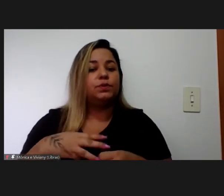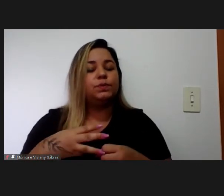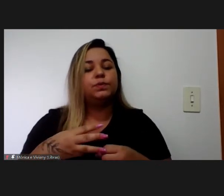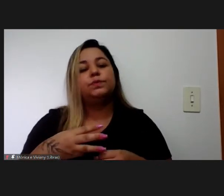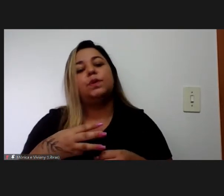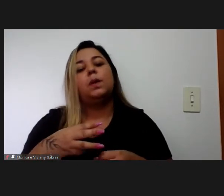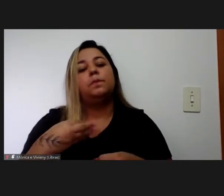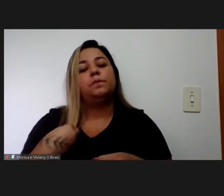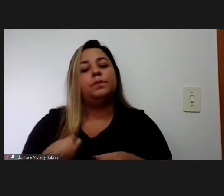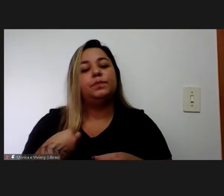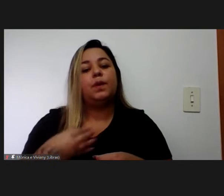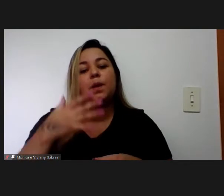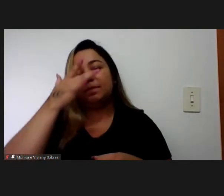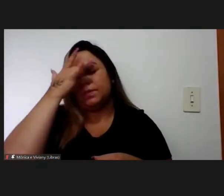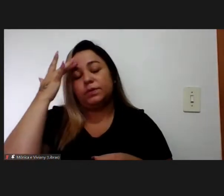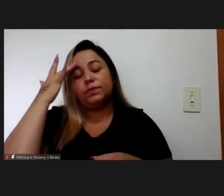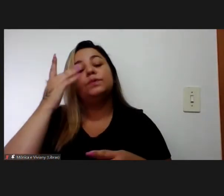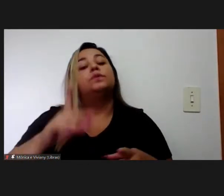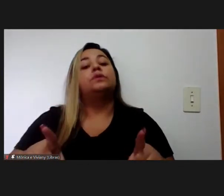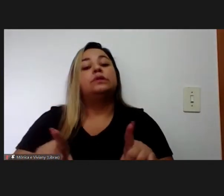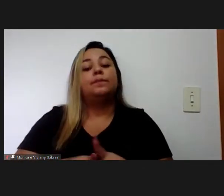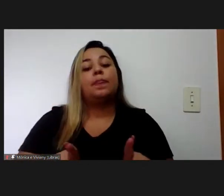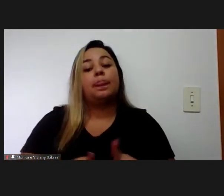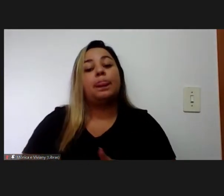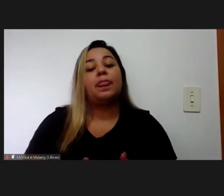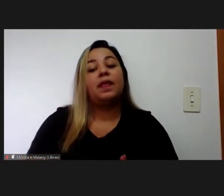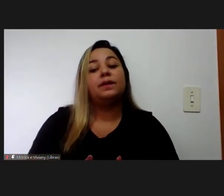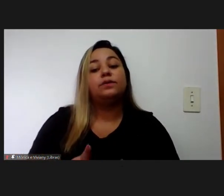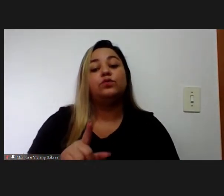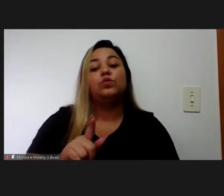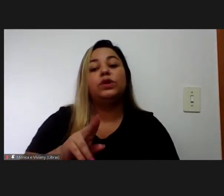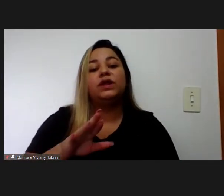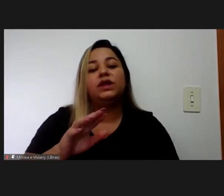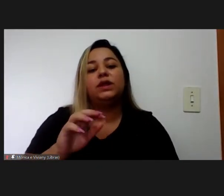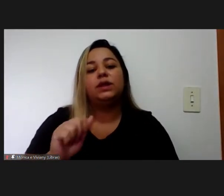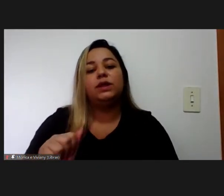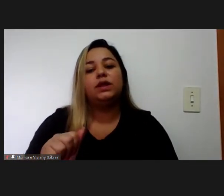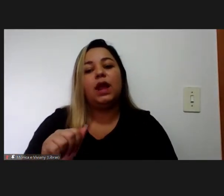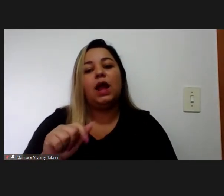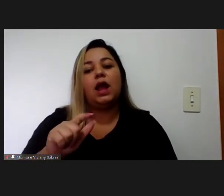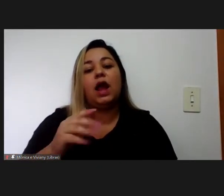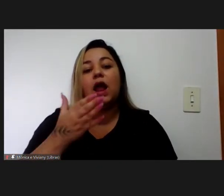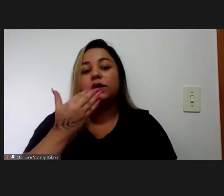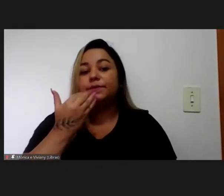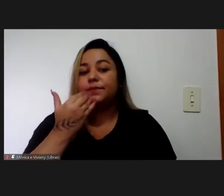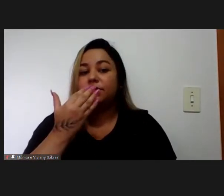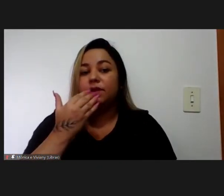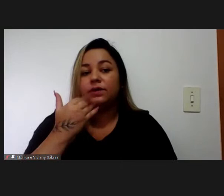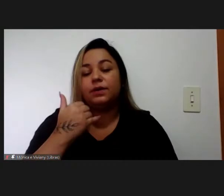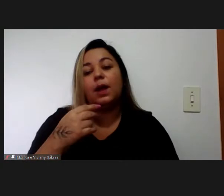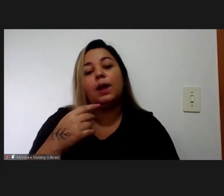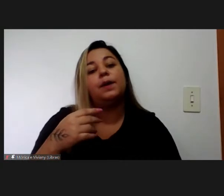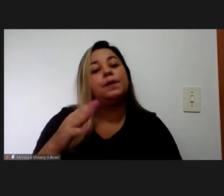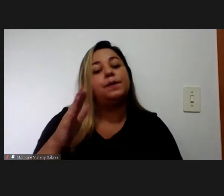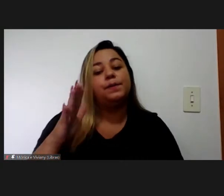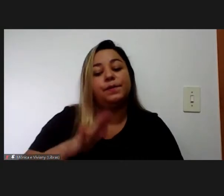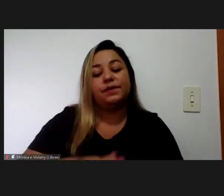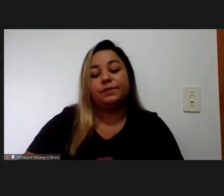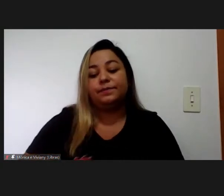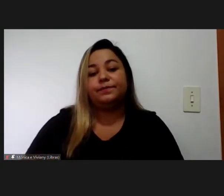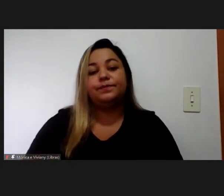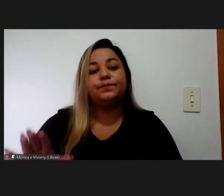these small cities. So another important initiative was the food guidance for children with less